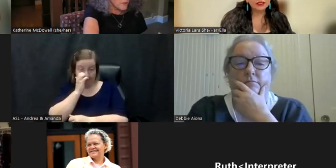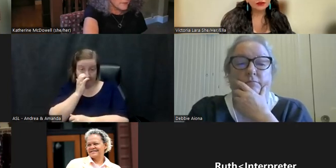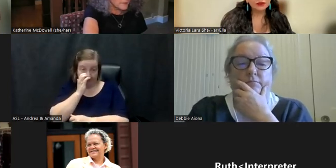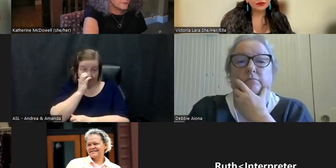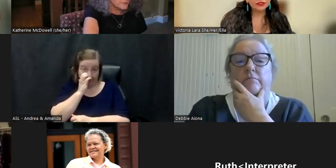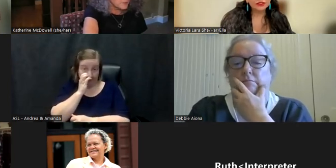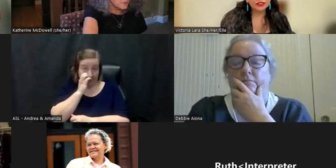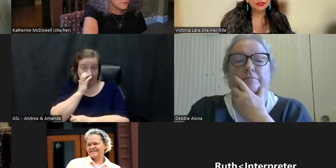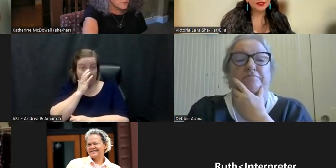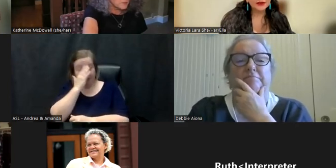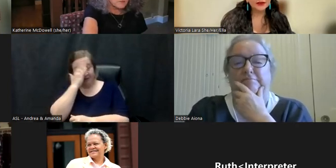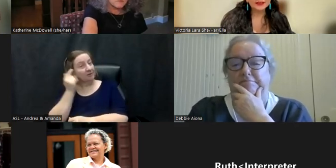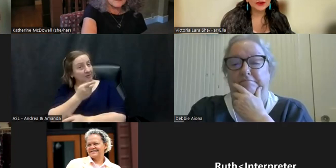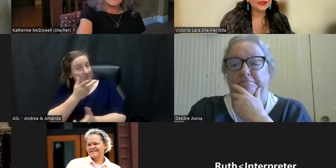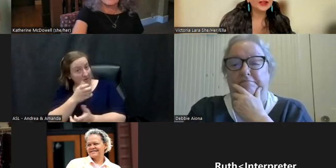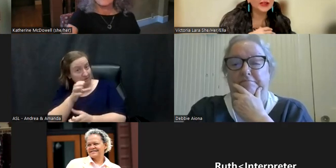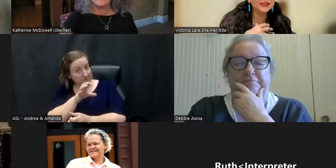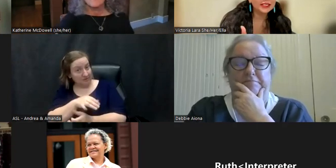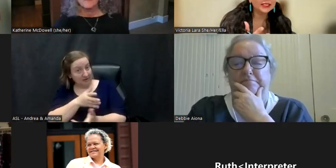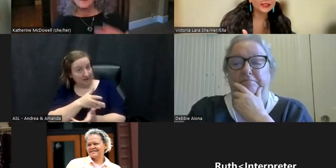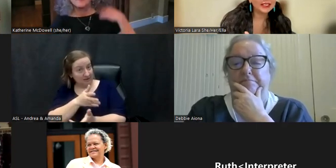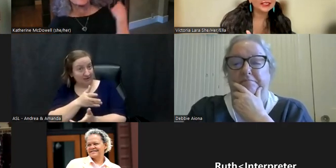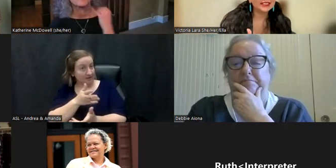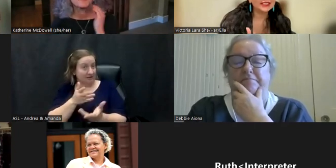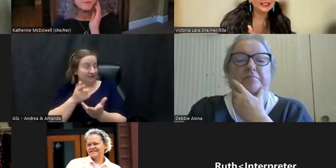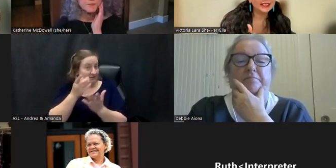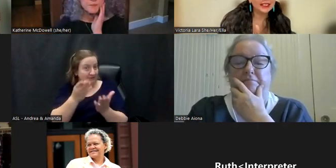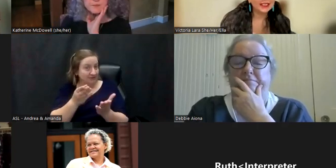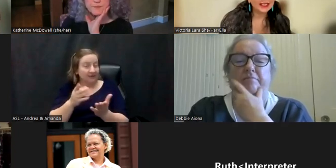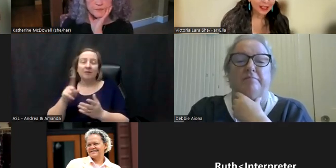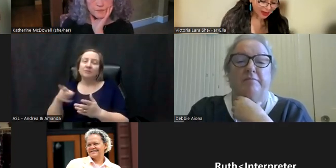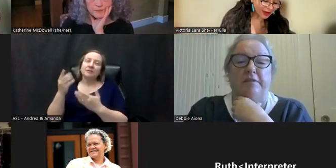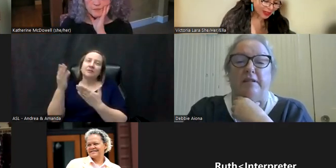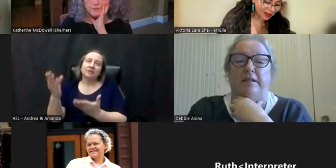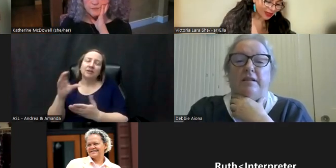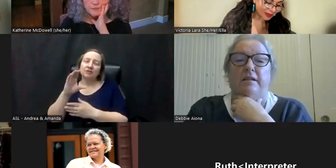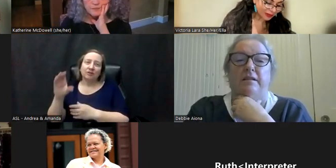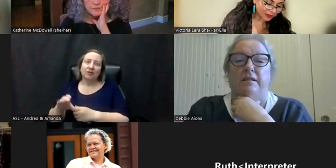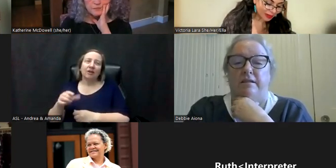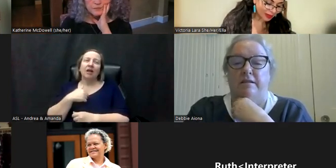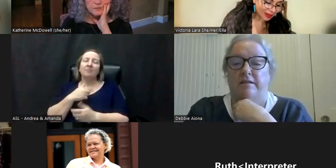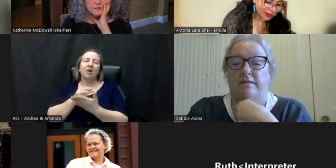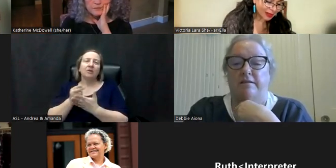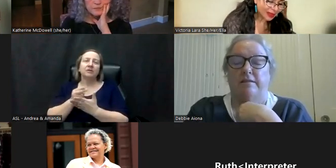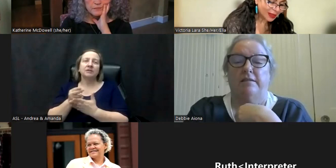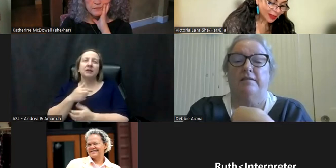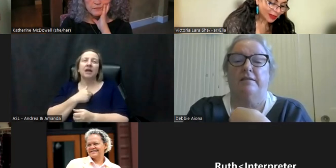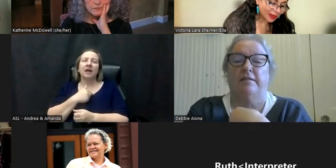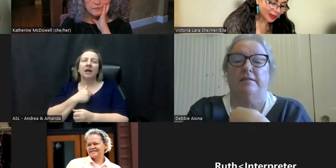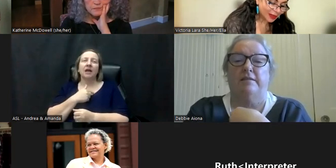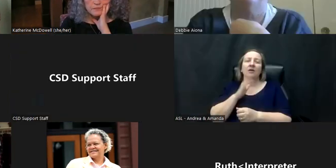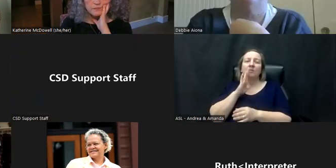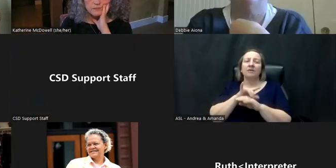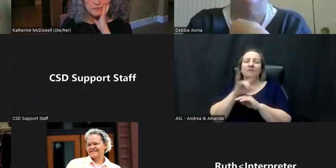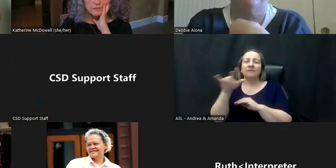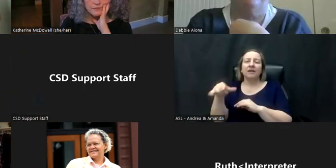you like to do Chicago? You're just suggesting. I'm suggesting Chicago. I'm catching a flight to